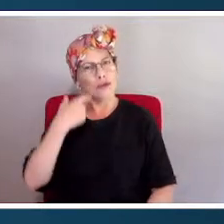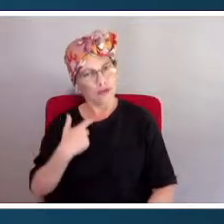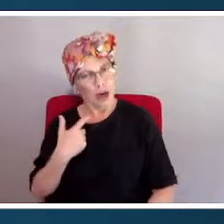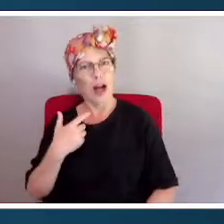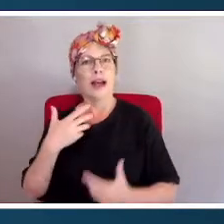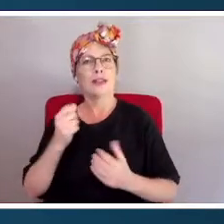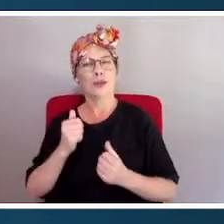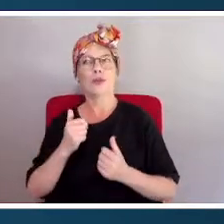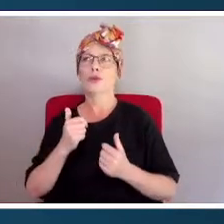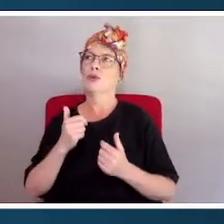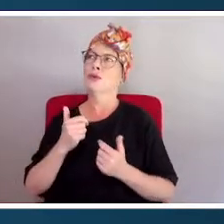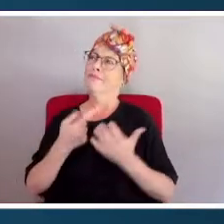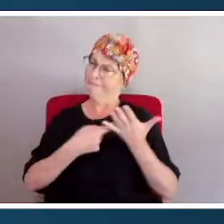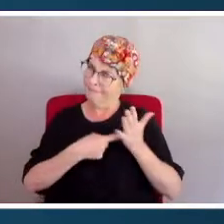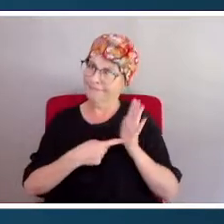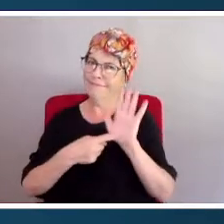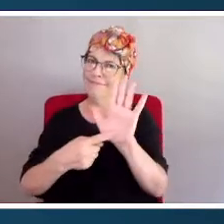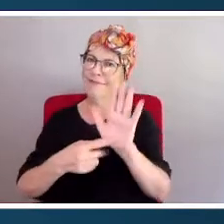peoples.